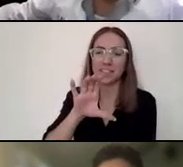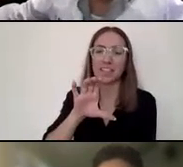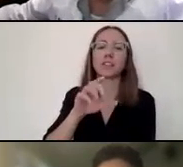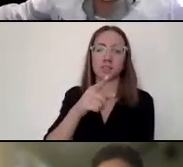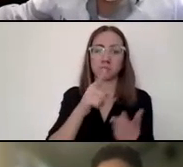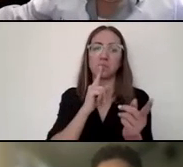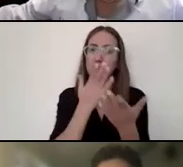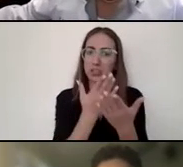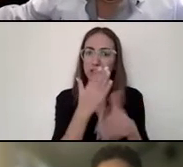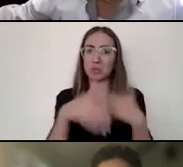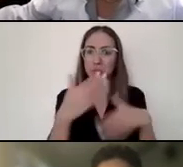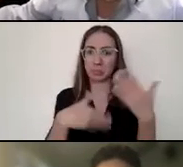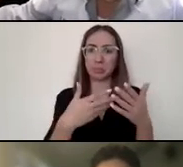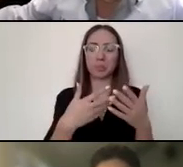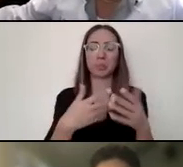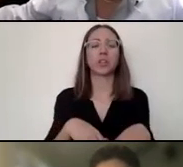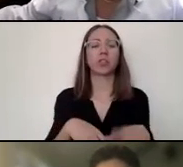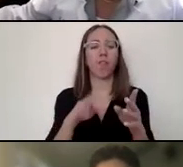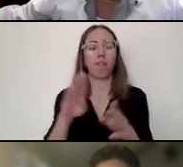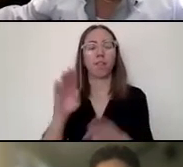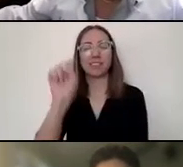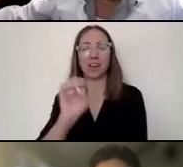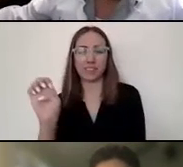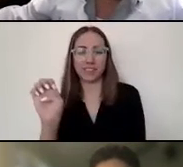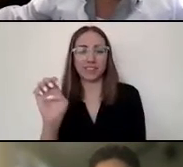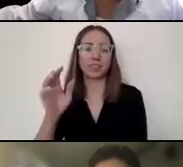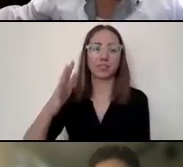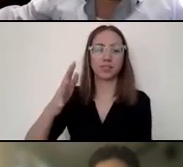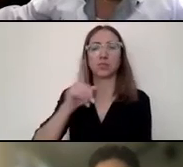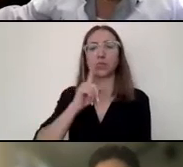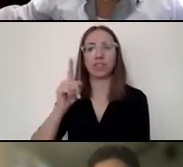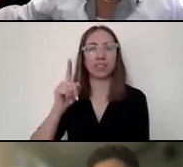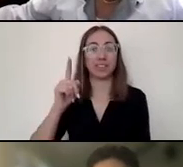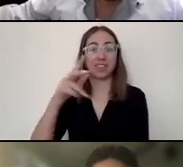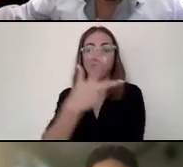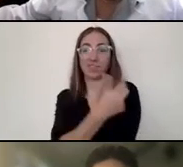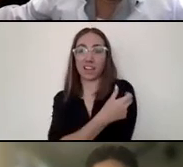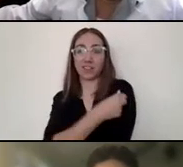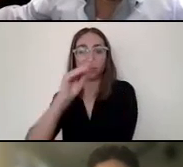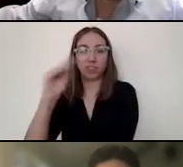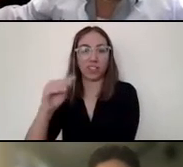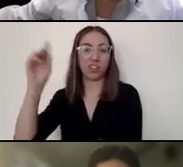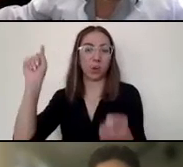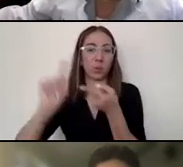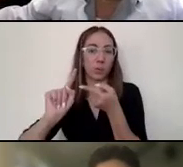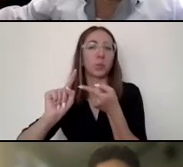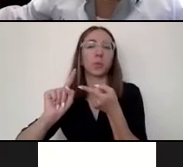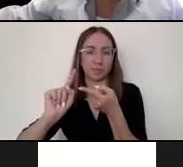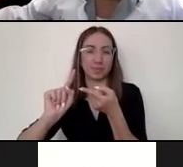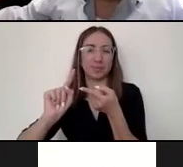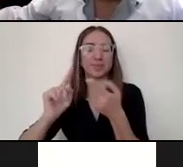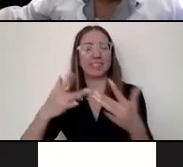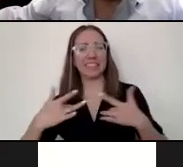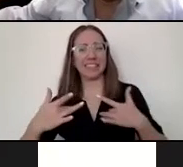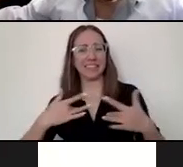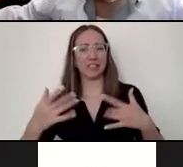many of the states in the Southeast, that here in the Southeast, we have some of the lowest vaccination rates, which is really of concern to